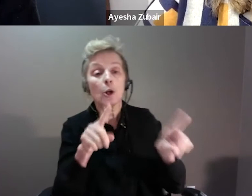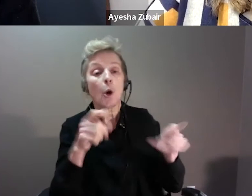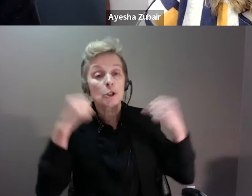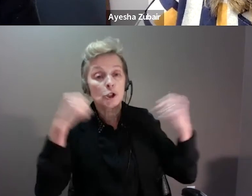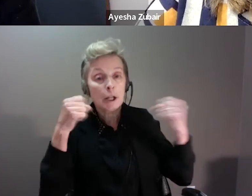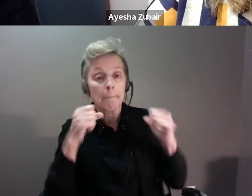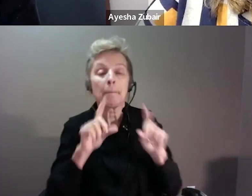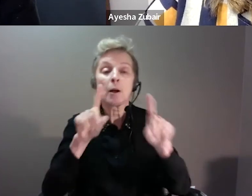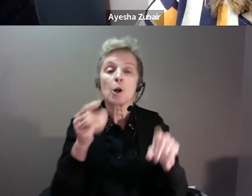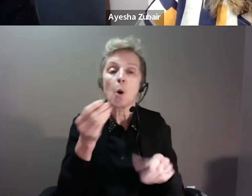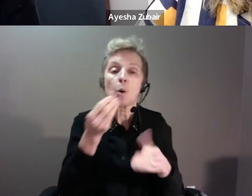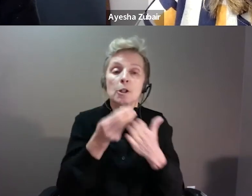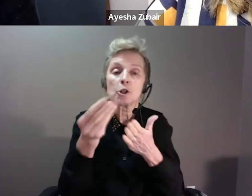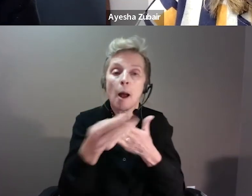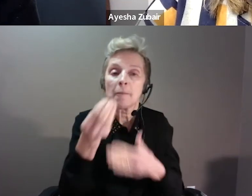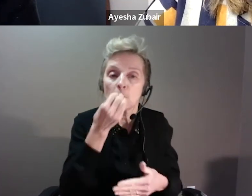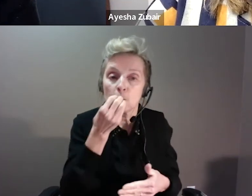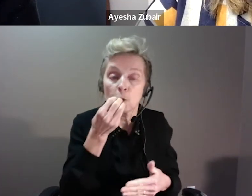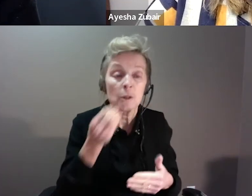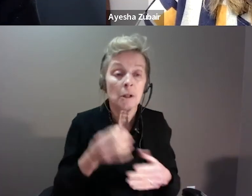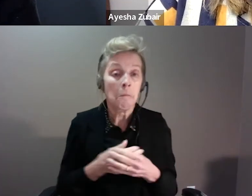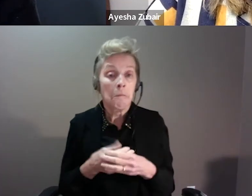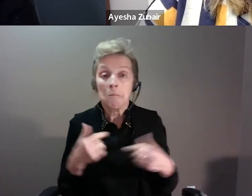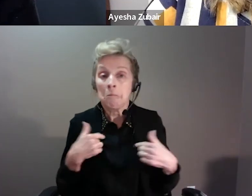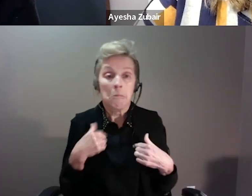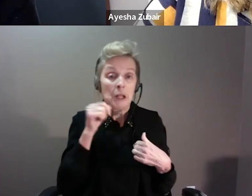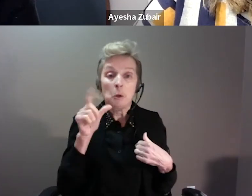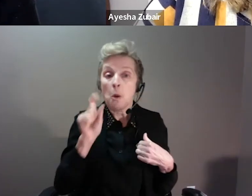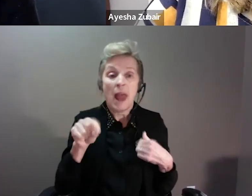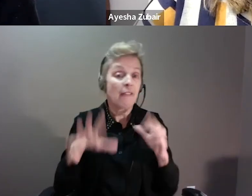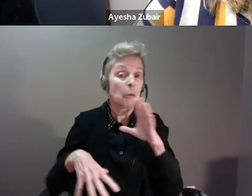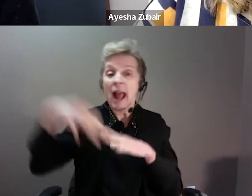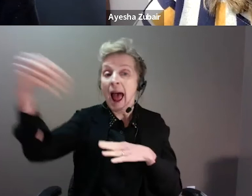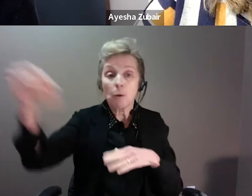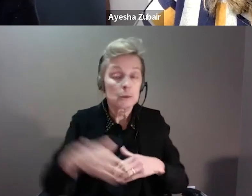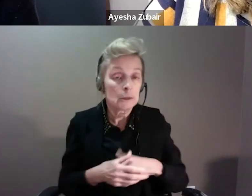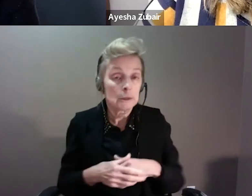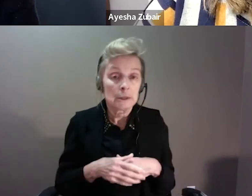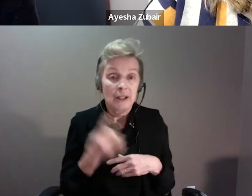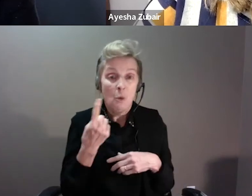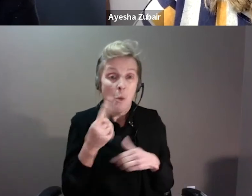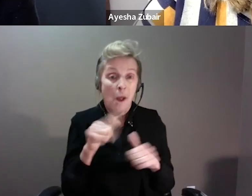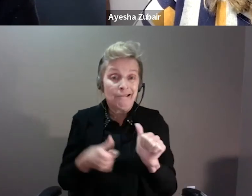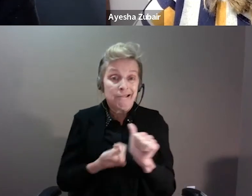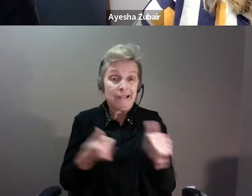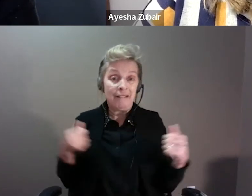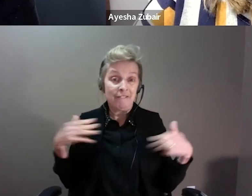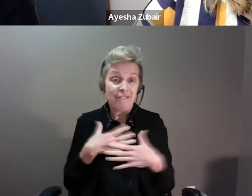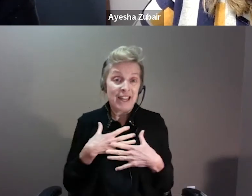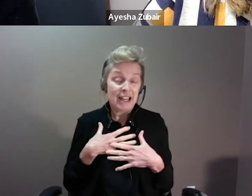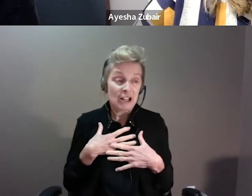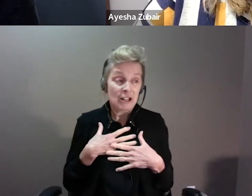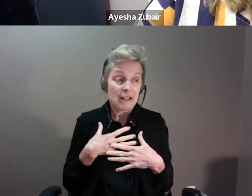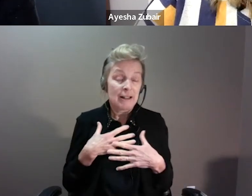grocery shopping and stuff like that, I have no reason to actually be out in the community. And a fear of mine is that like now, like I